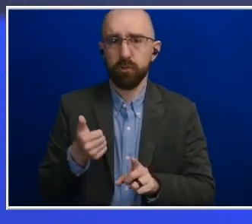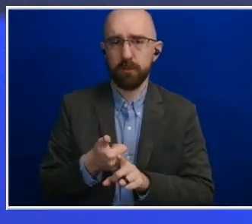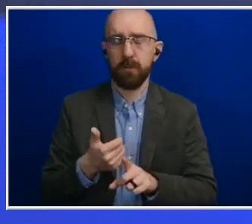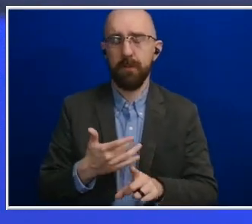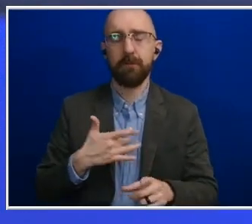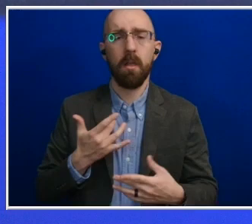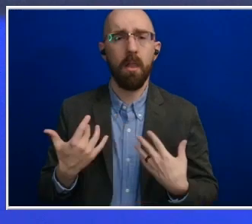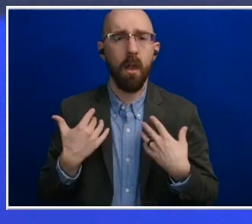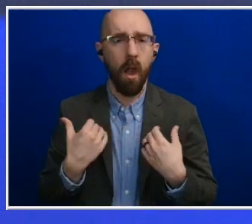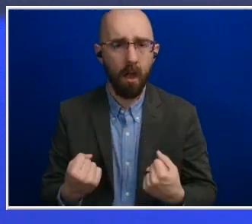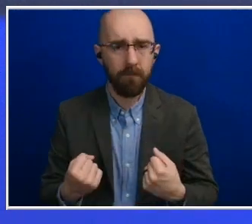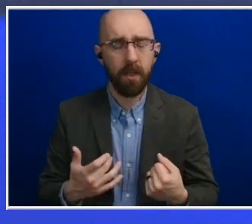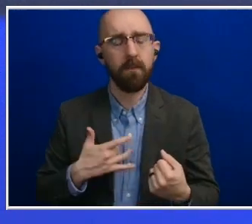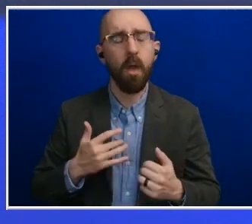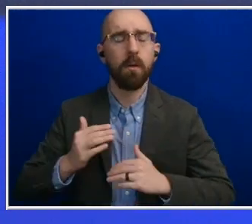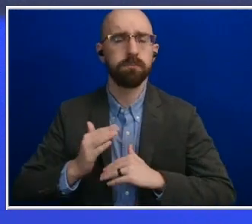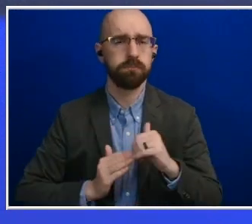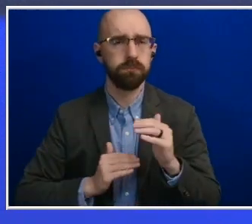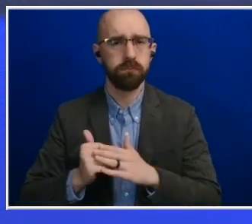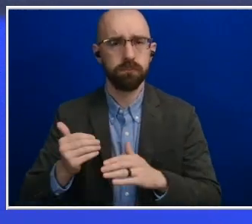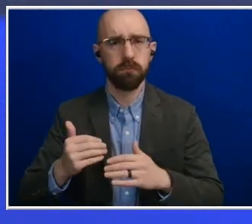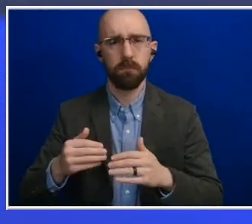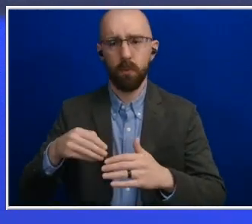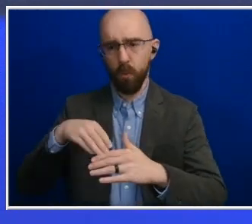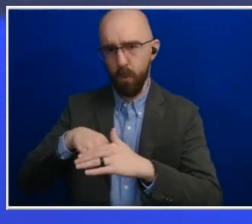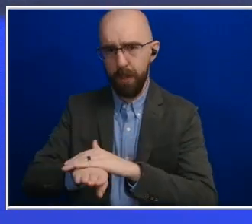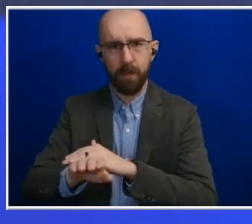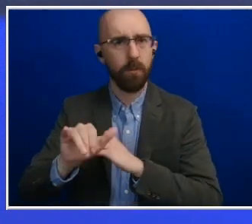comfortable going into whatever treatment they're going to go into.